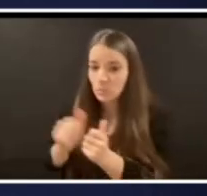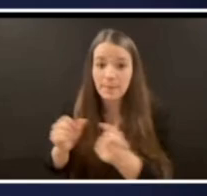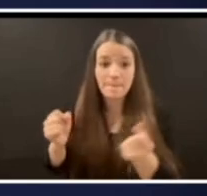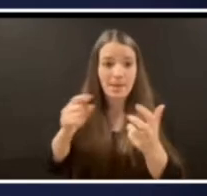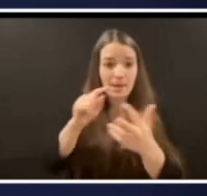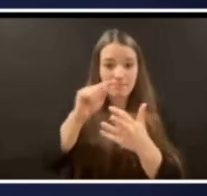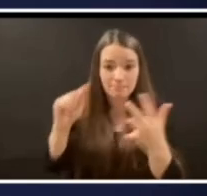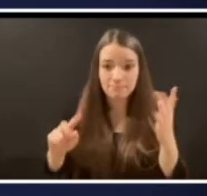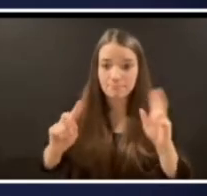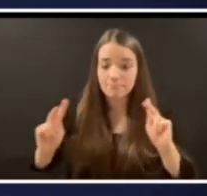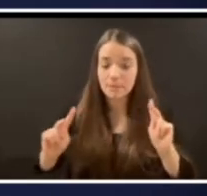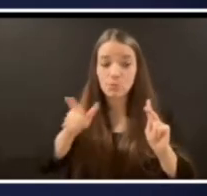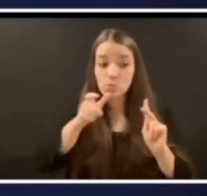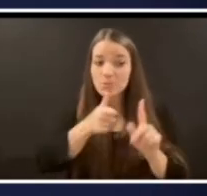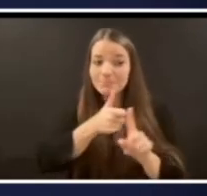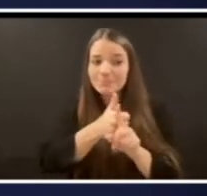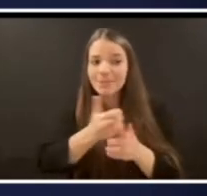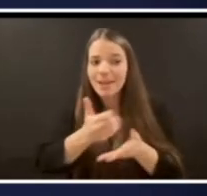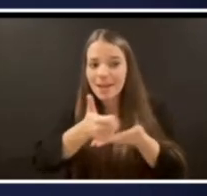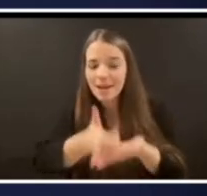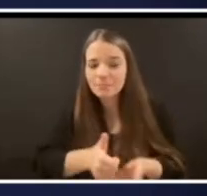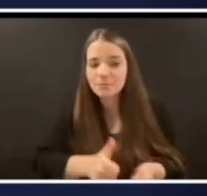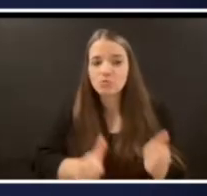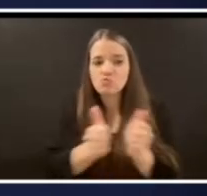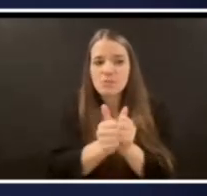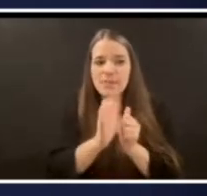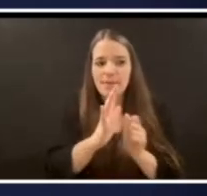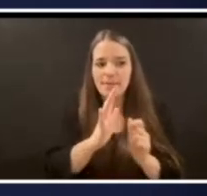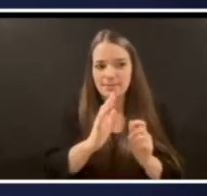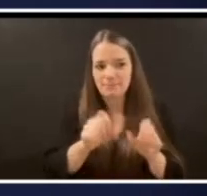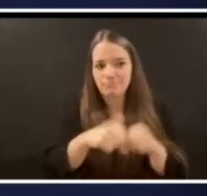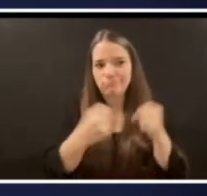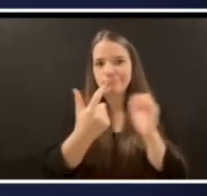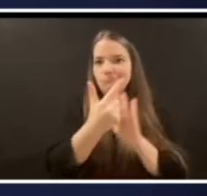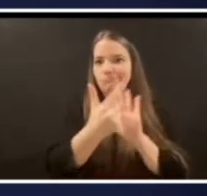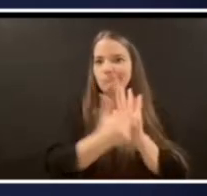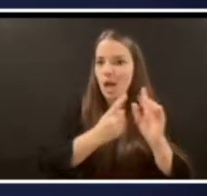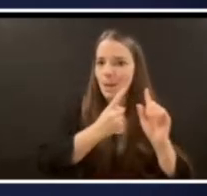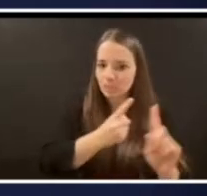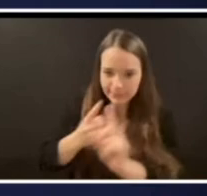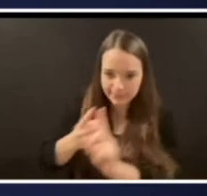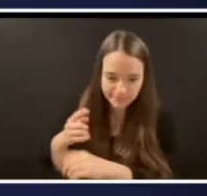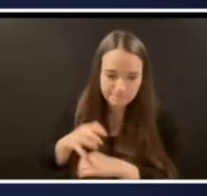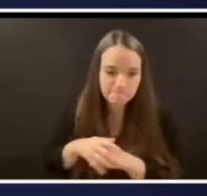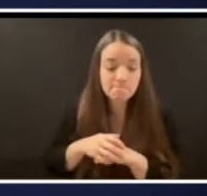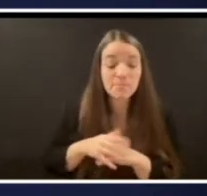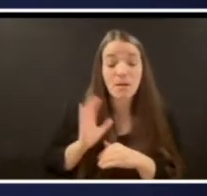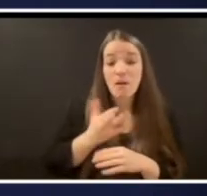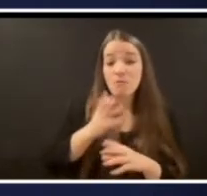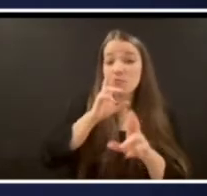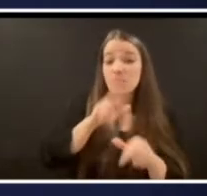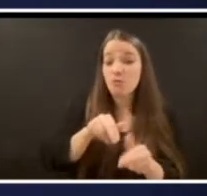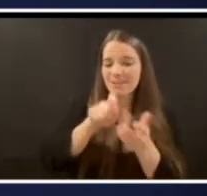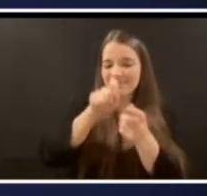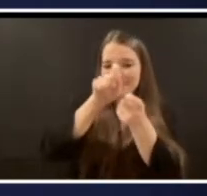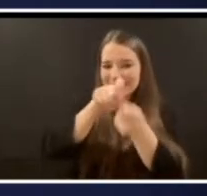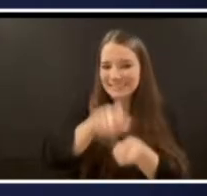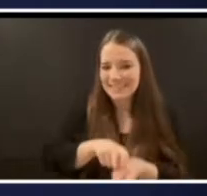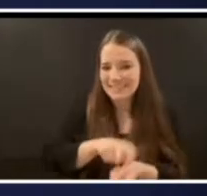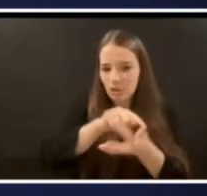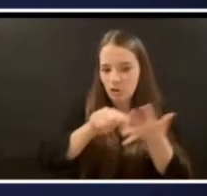who assisted him with his criminal objectives. Our report describes in detail the actions of